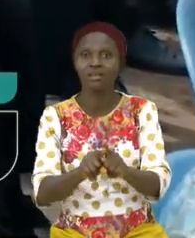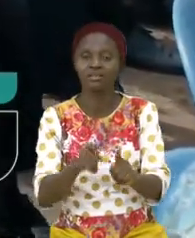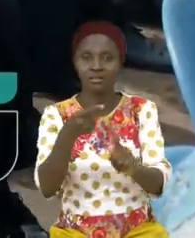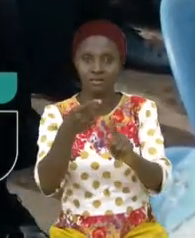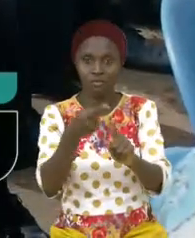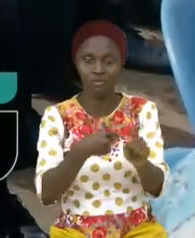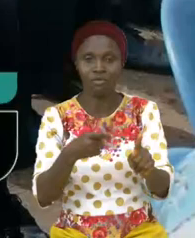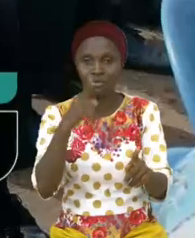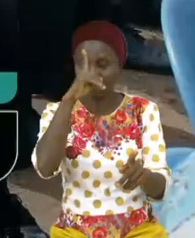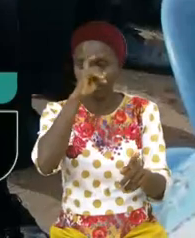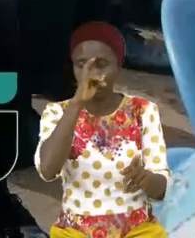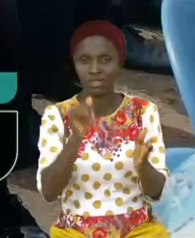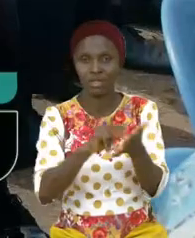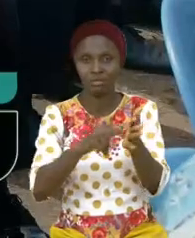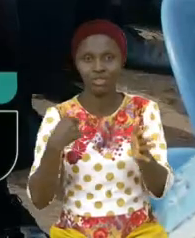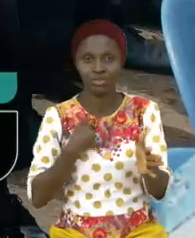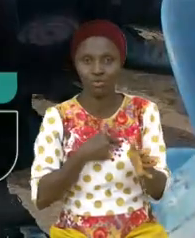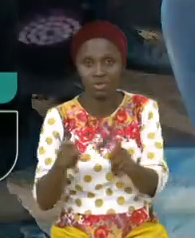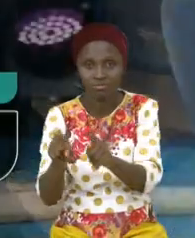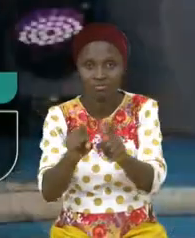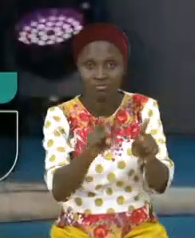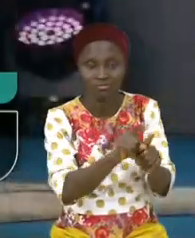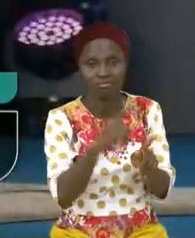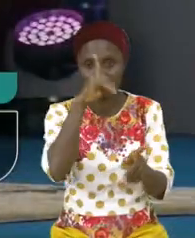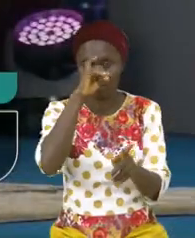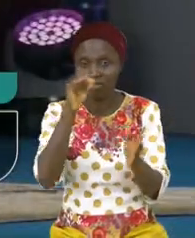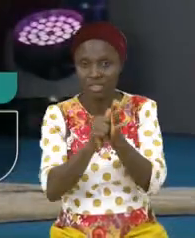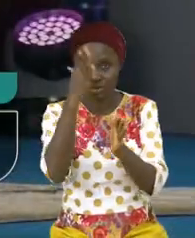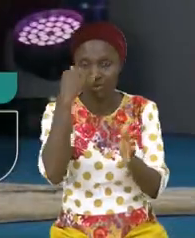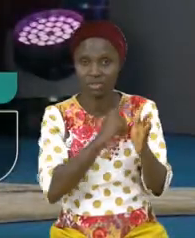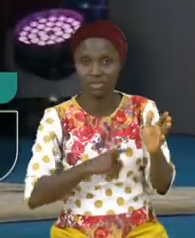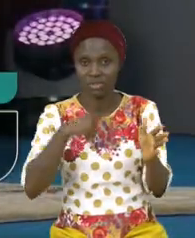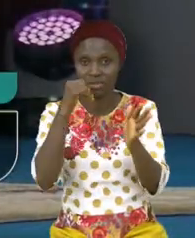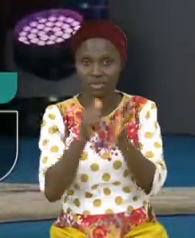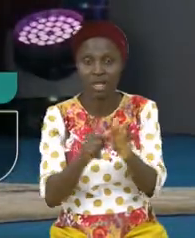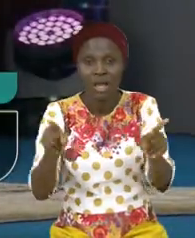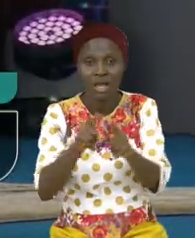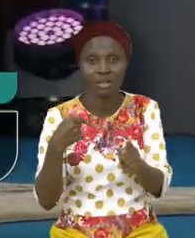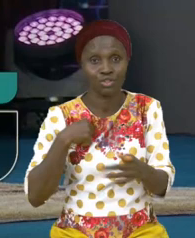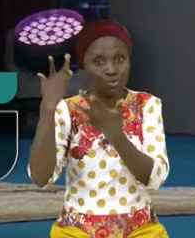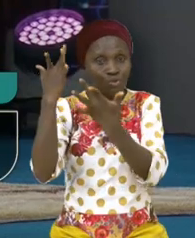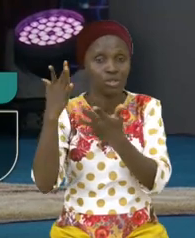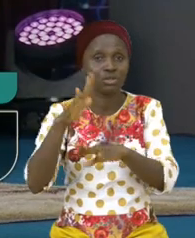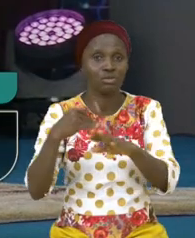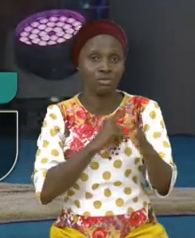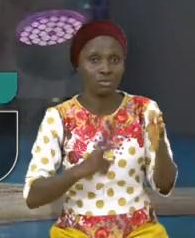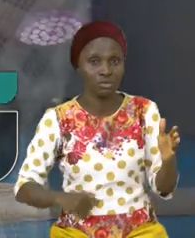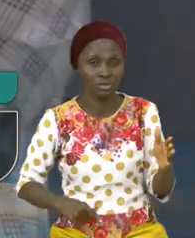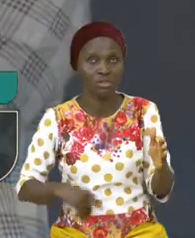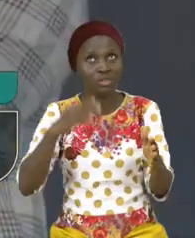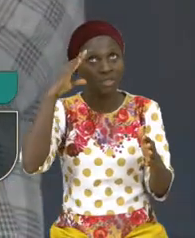the eagles. That's why the Lord said that as you wait on the Lord, it will renew your